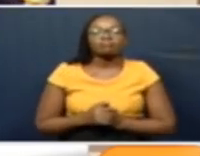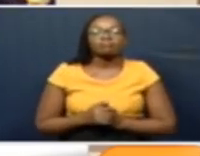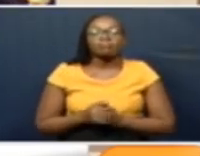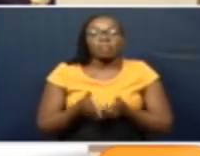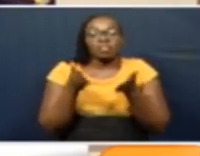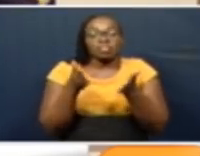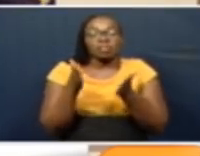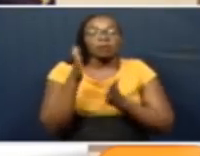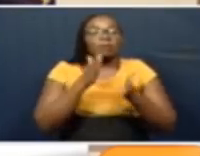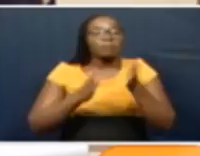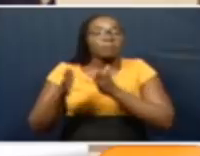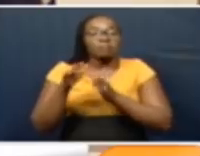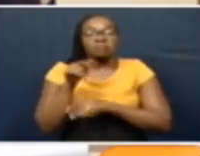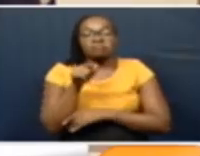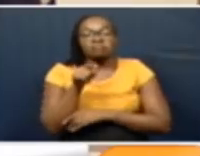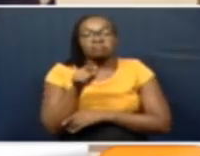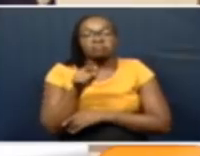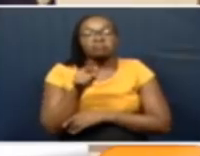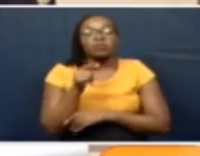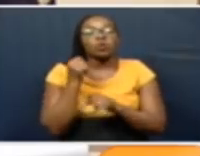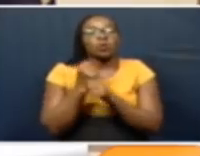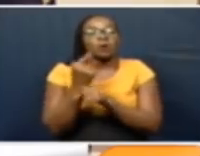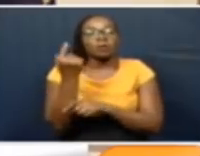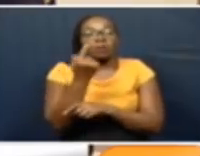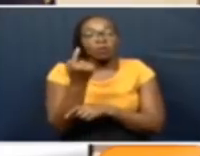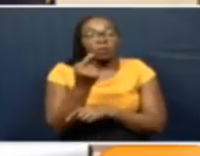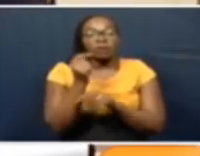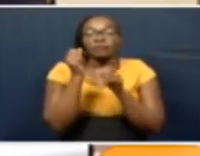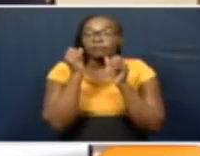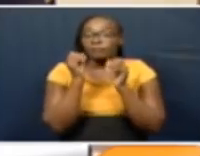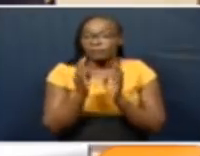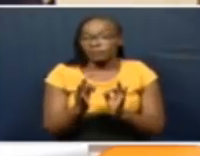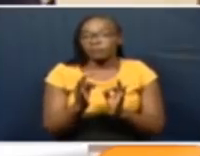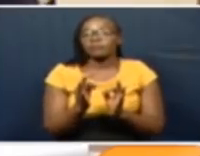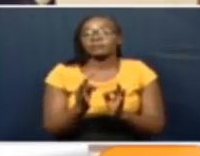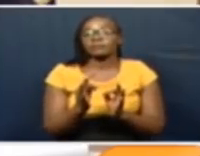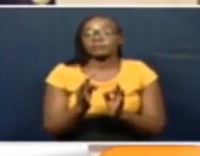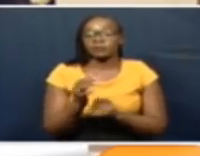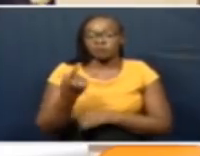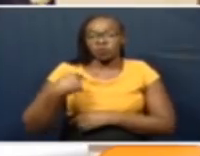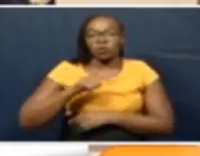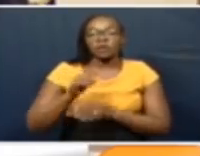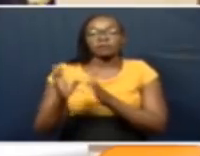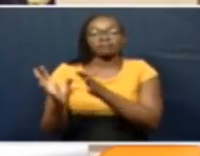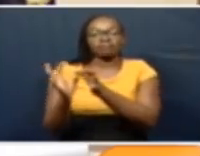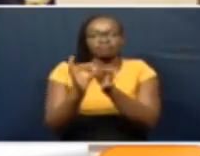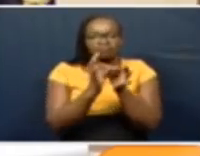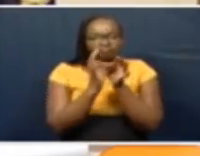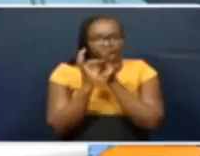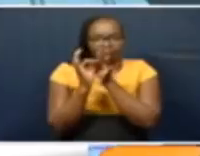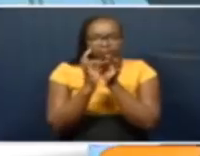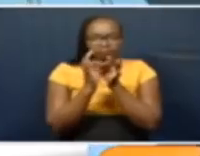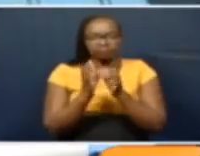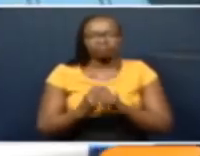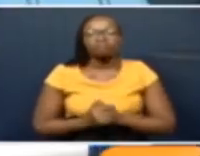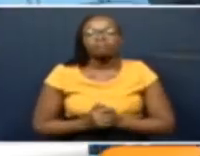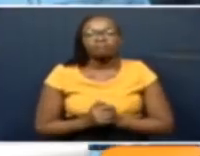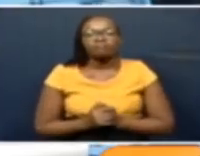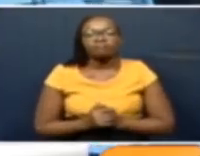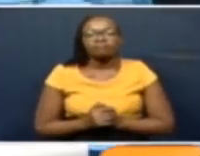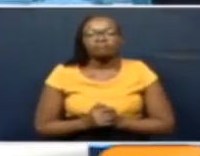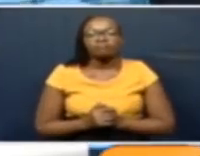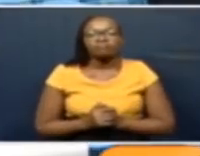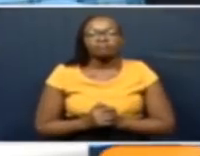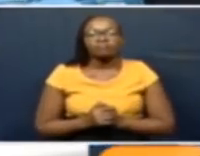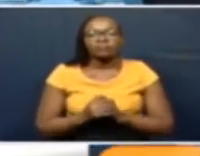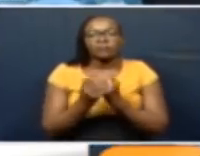plan will work only if we come together. Kenyatta narrowing down